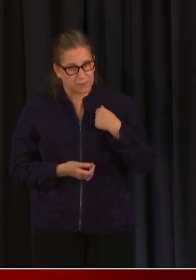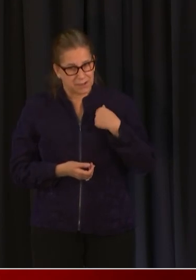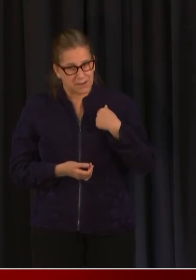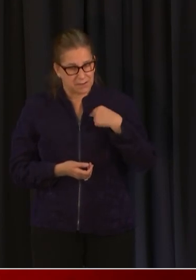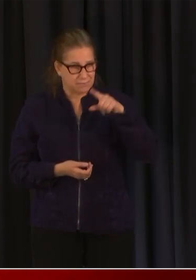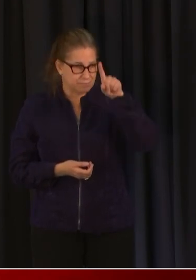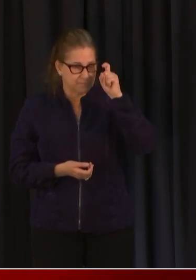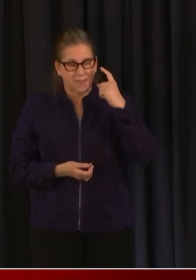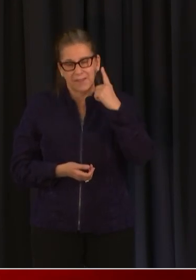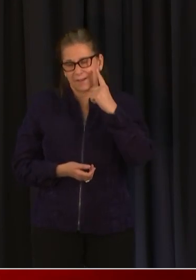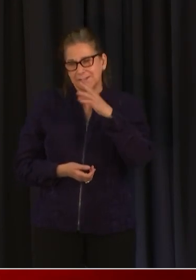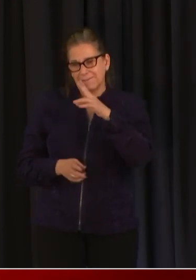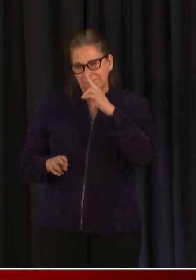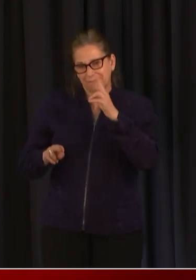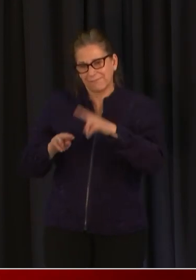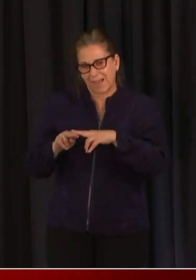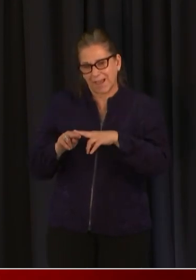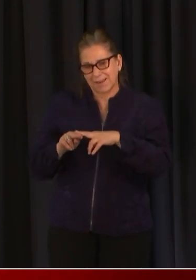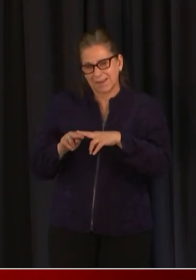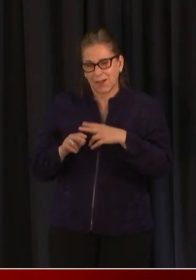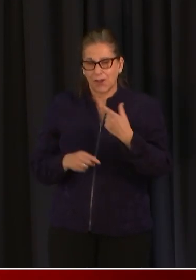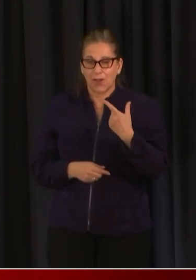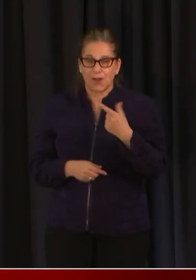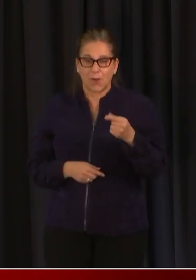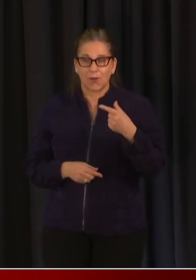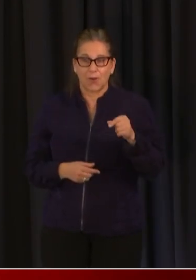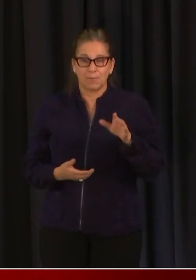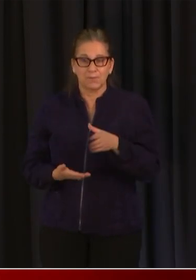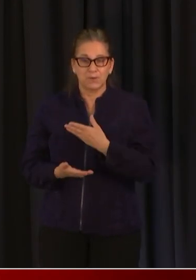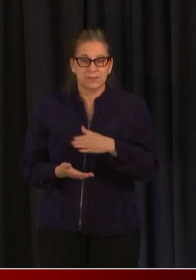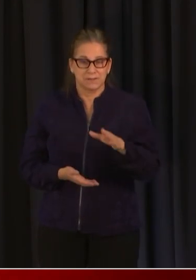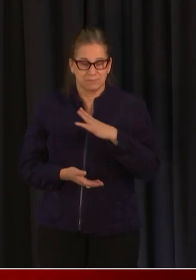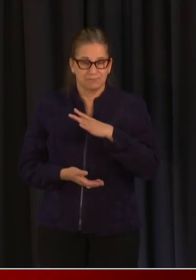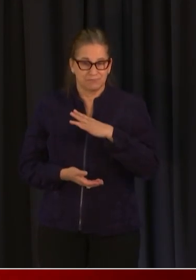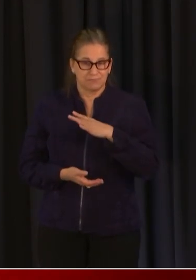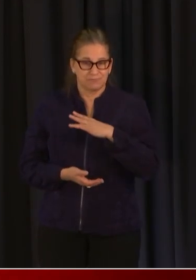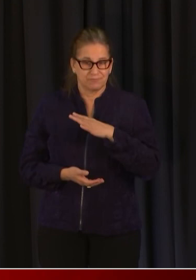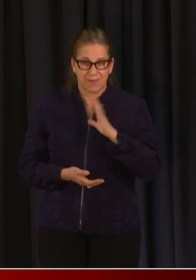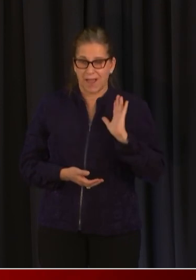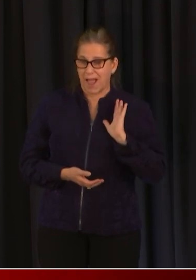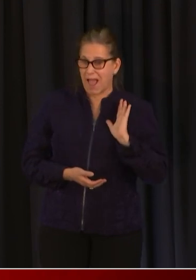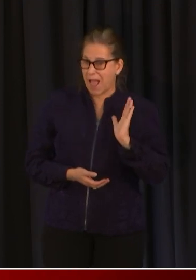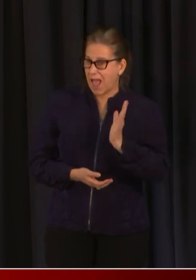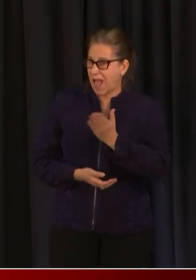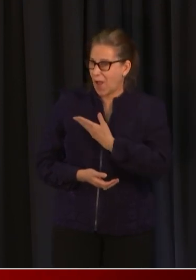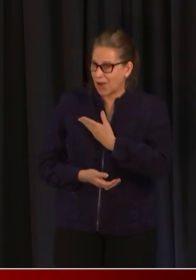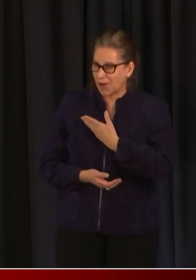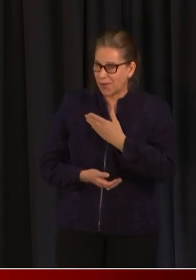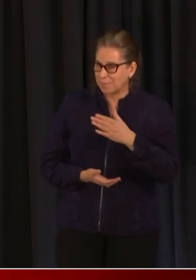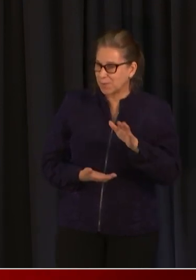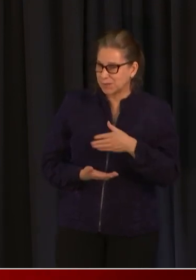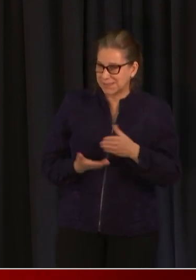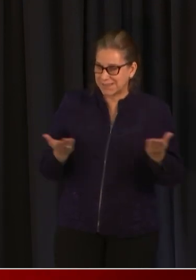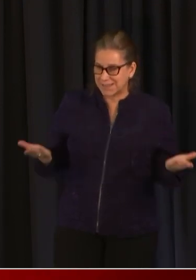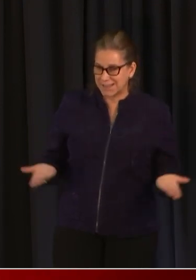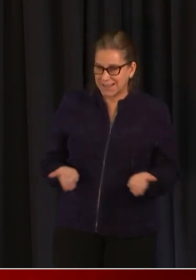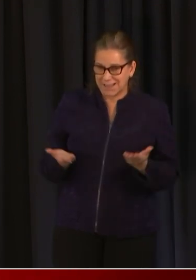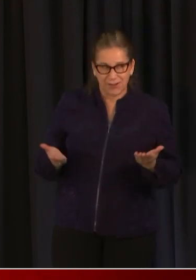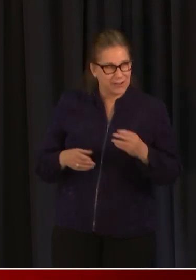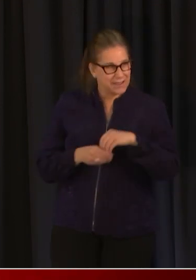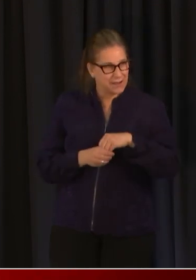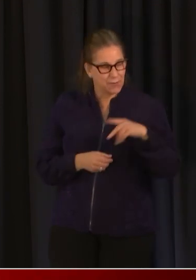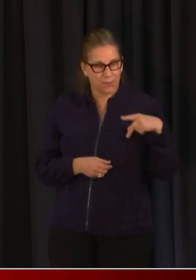lot of fun. It shows that go-go music is certainly our music, our DC music, our